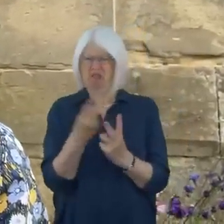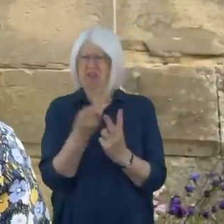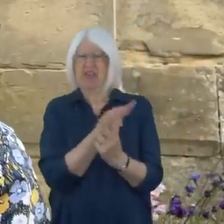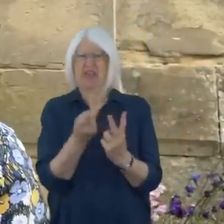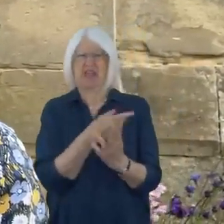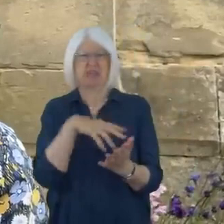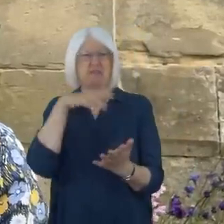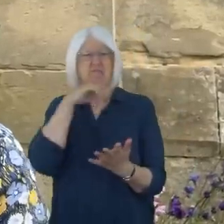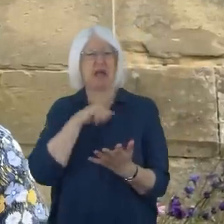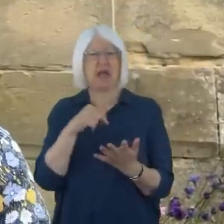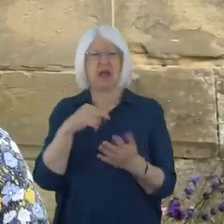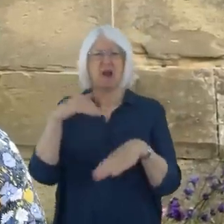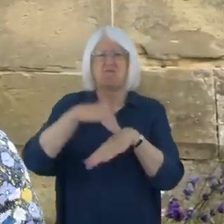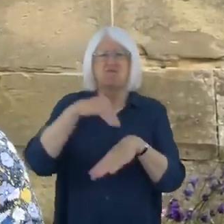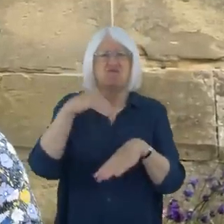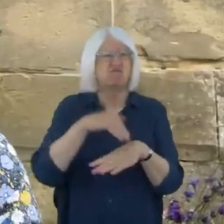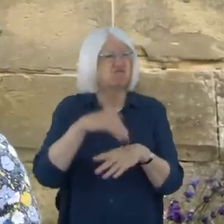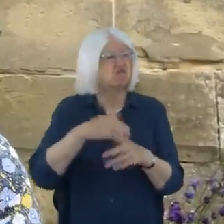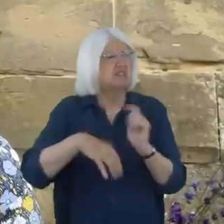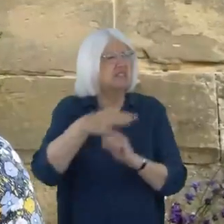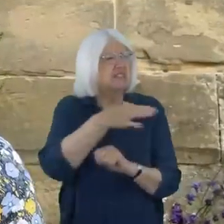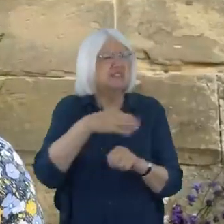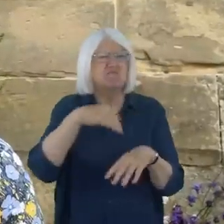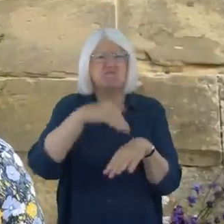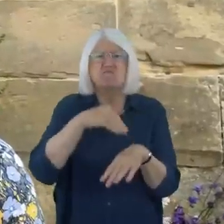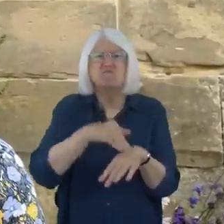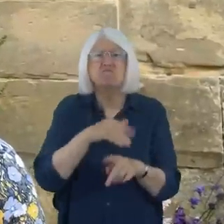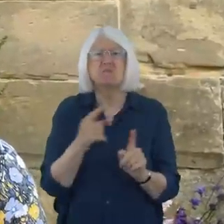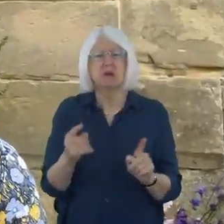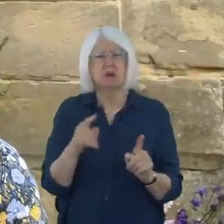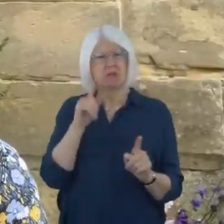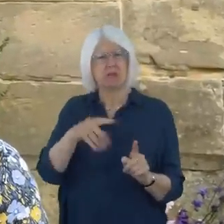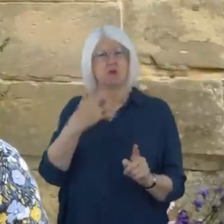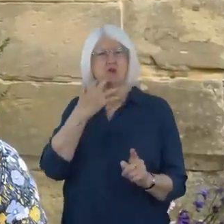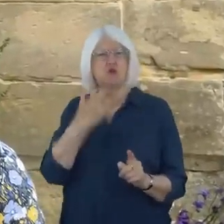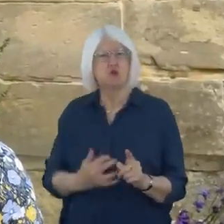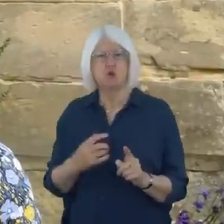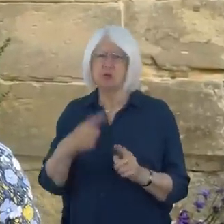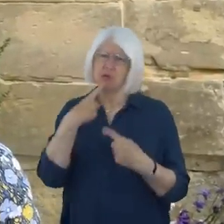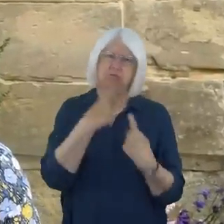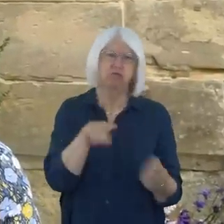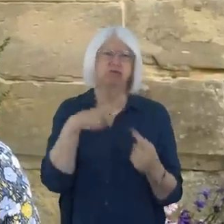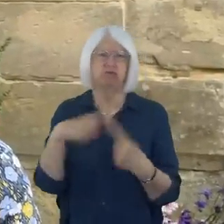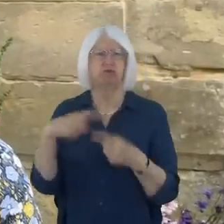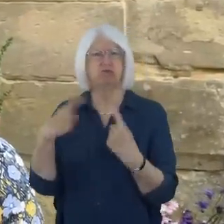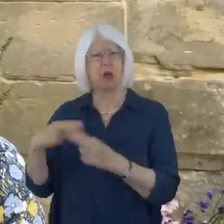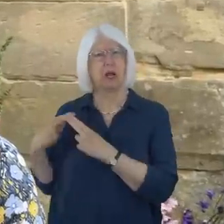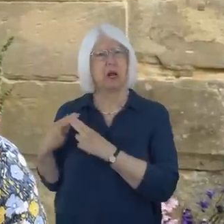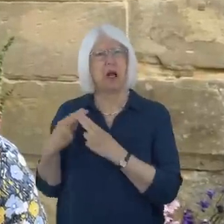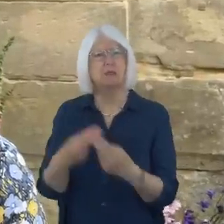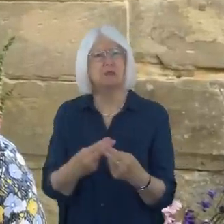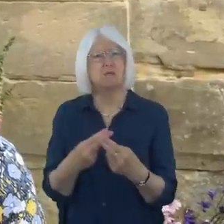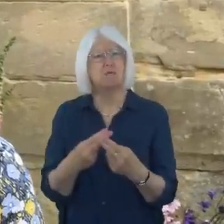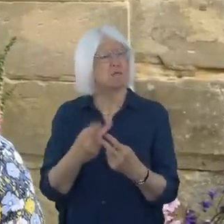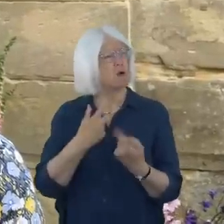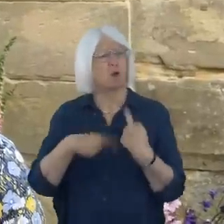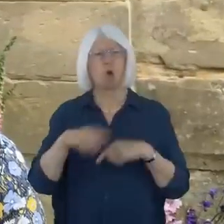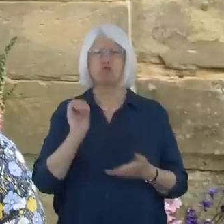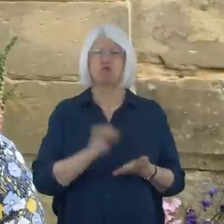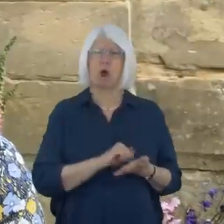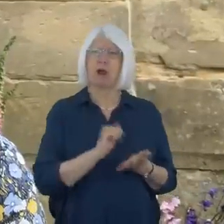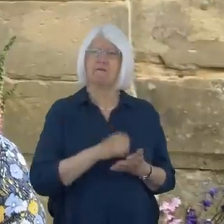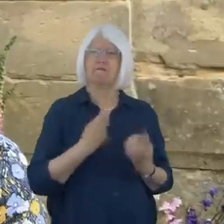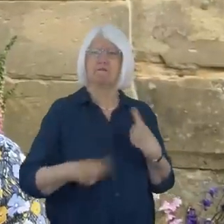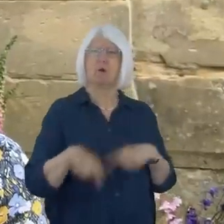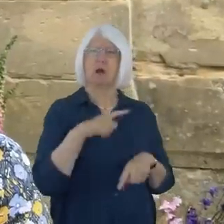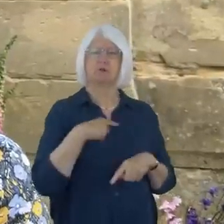men are disturbing our city. They are Jews and are advocating customs that are not lawful for us as Romans to